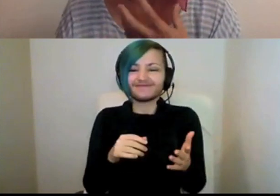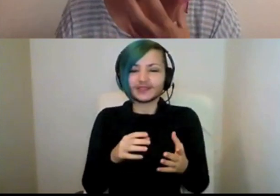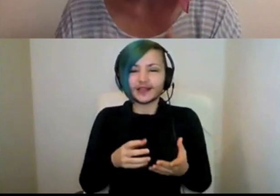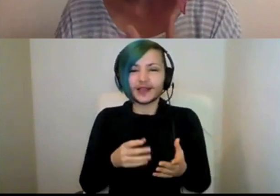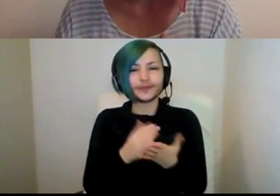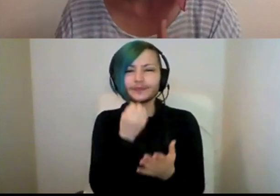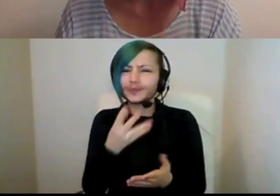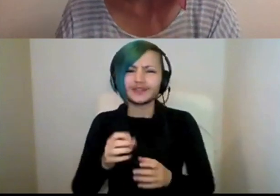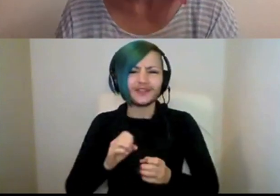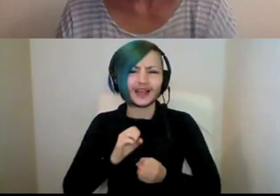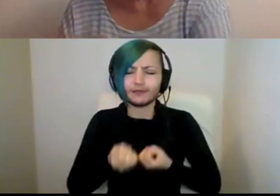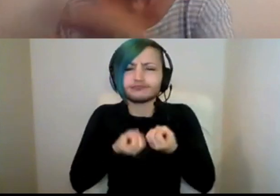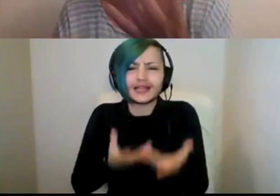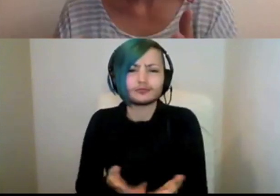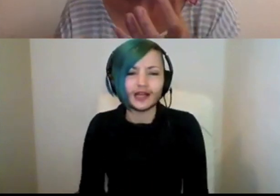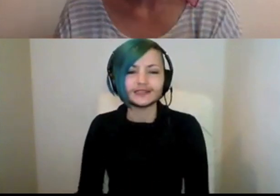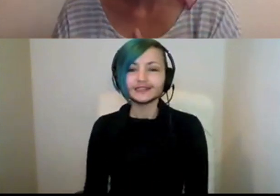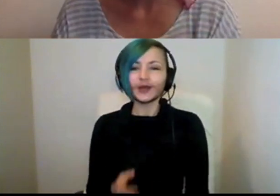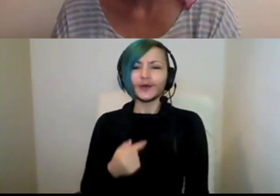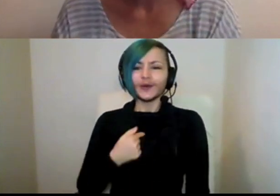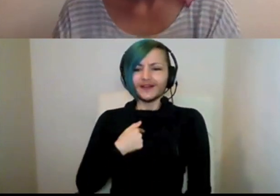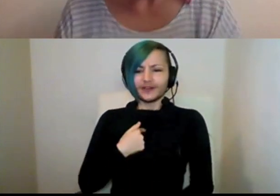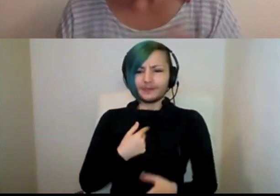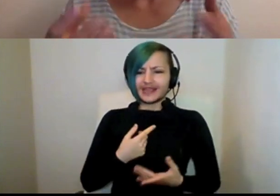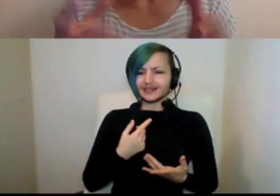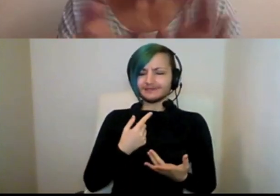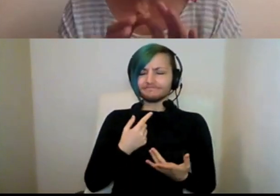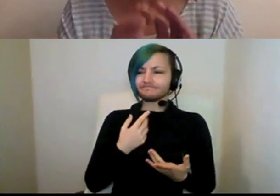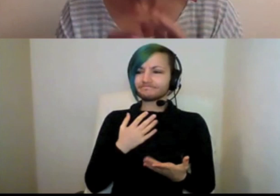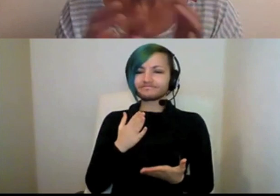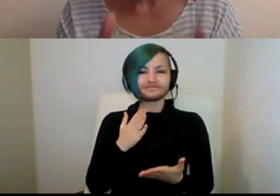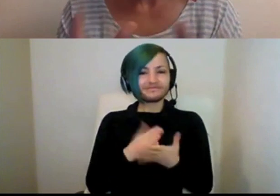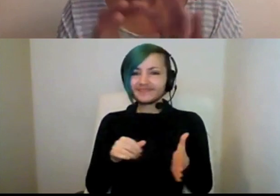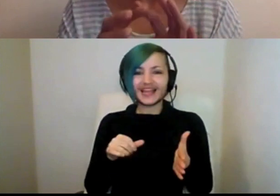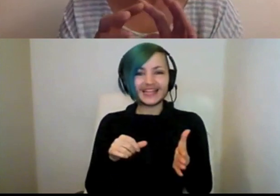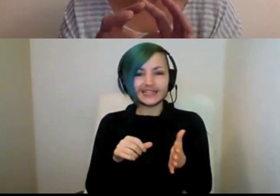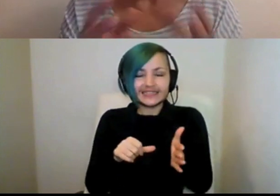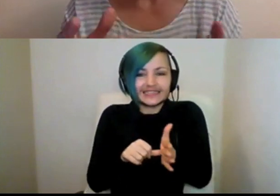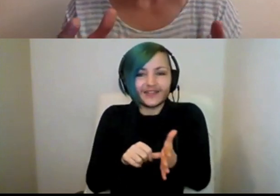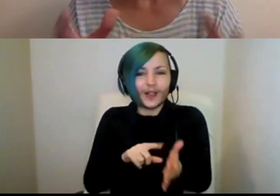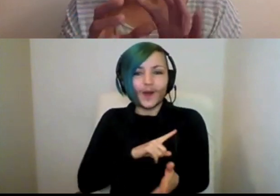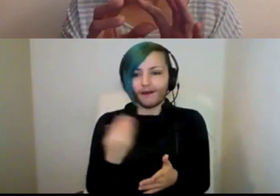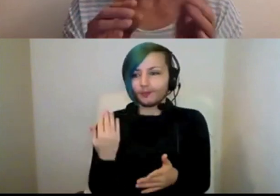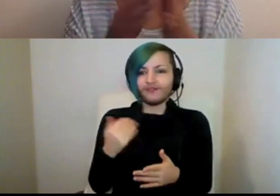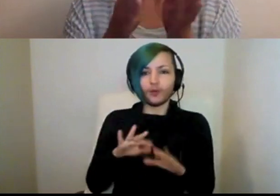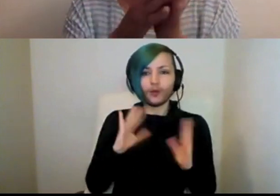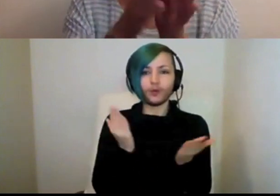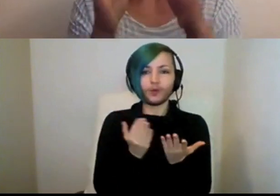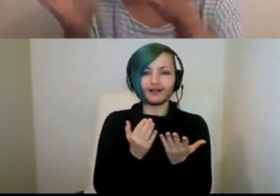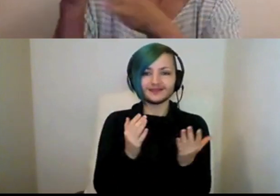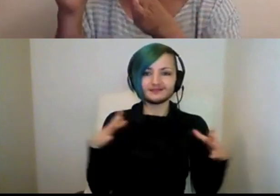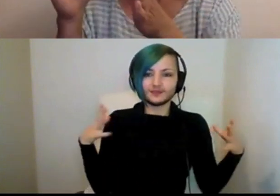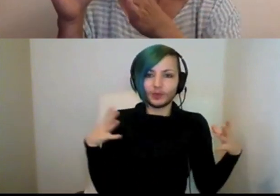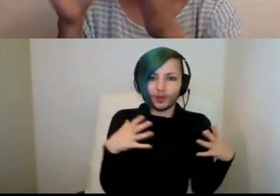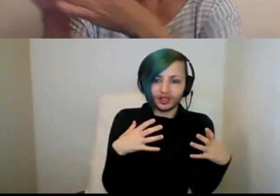express how much we haven't had input from other people, because our world has felt small. You know, we've been sort of